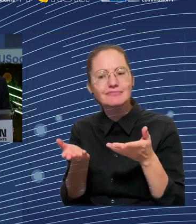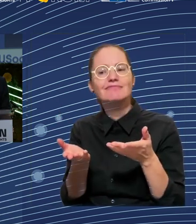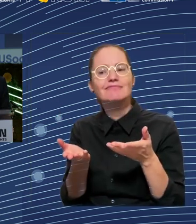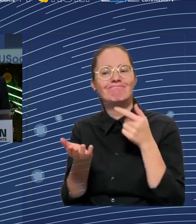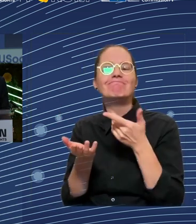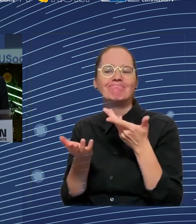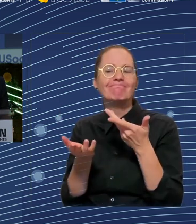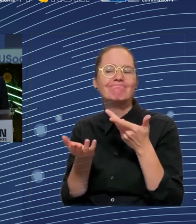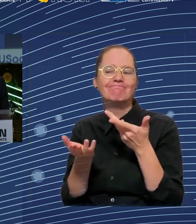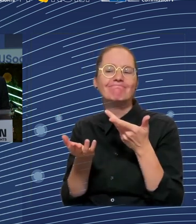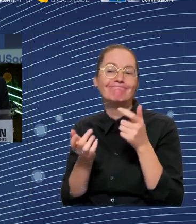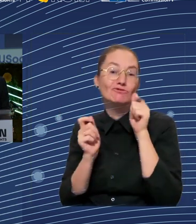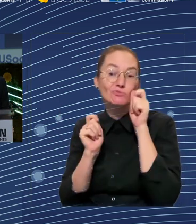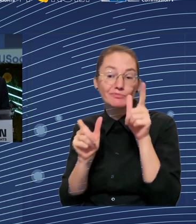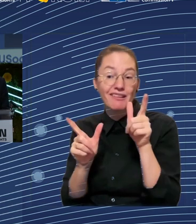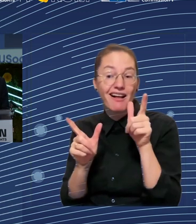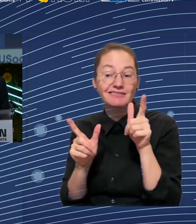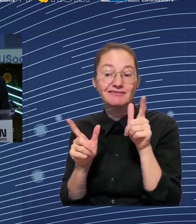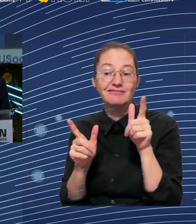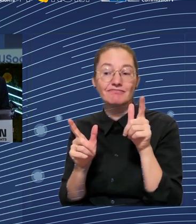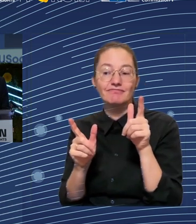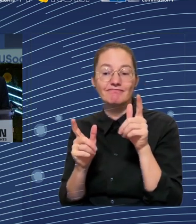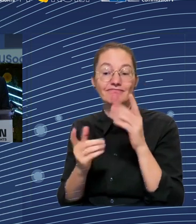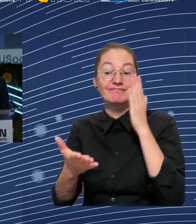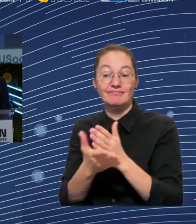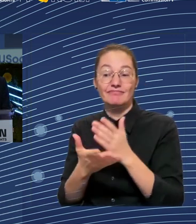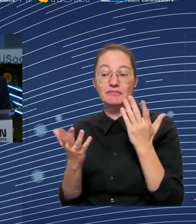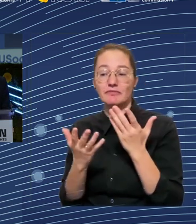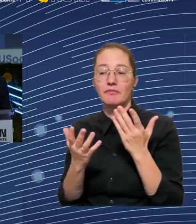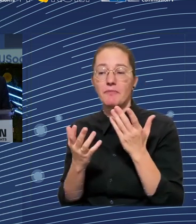labor shortages because it artificially limits the pool of available people